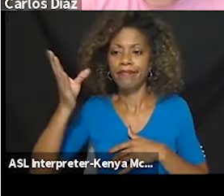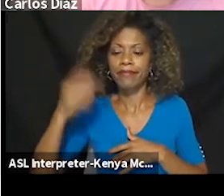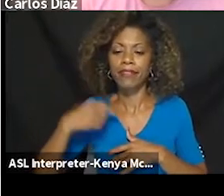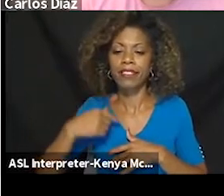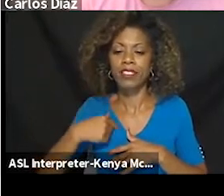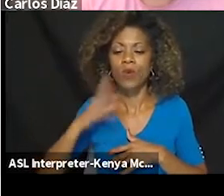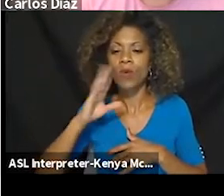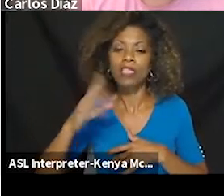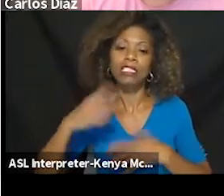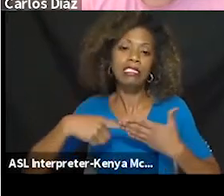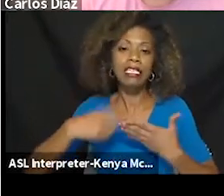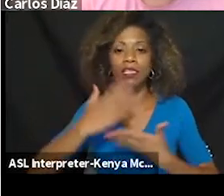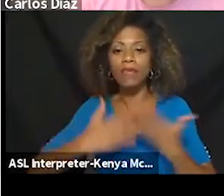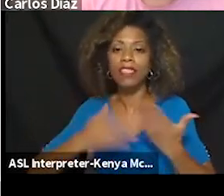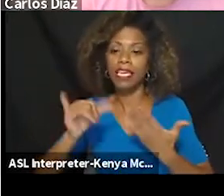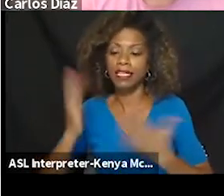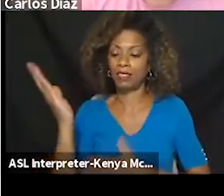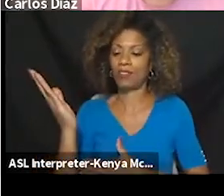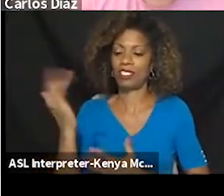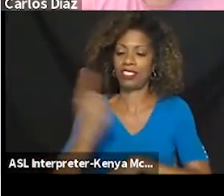about those in this presentation.